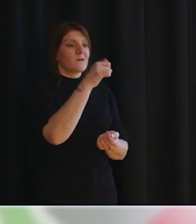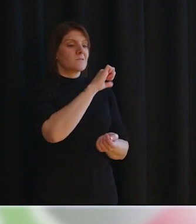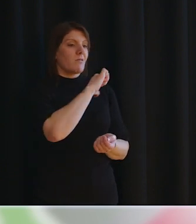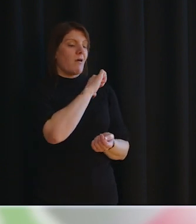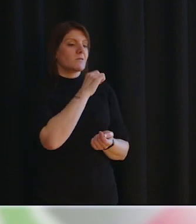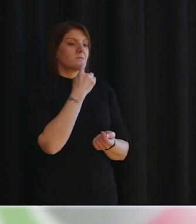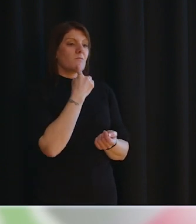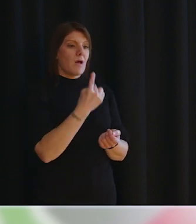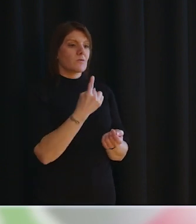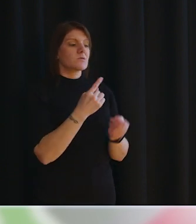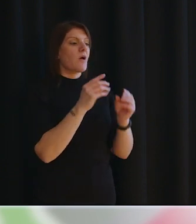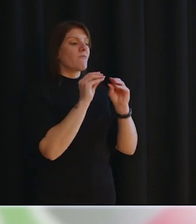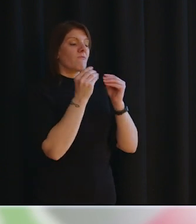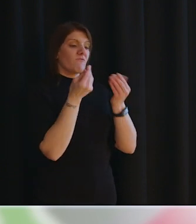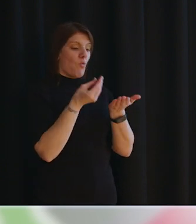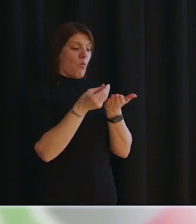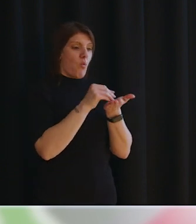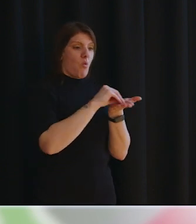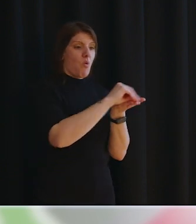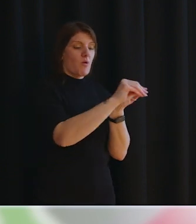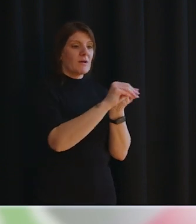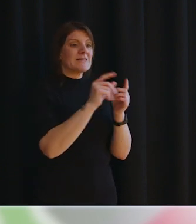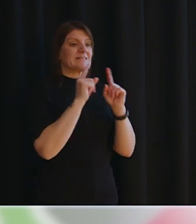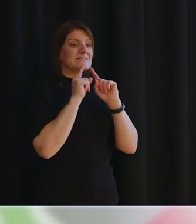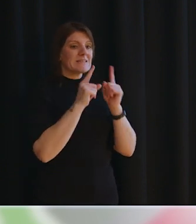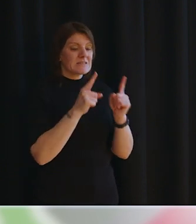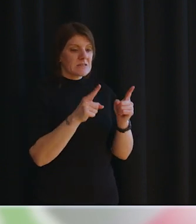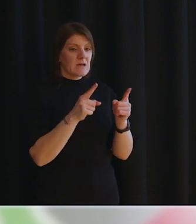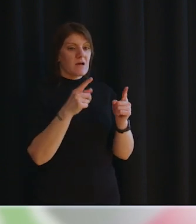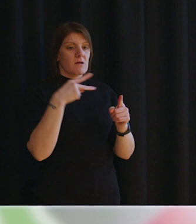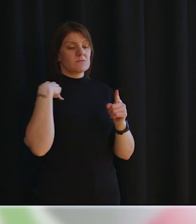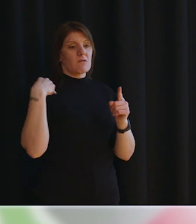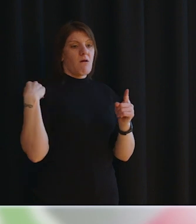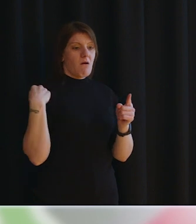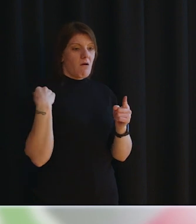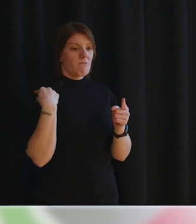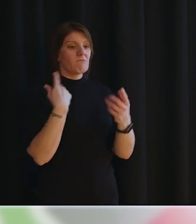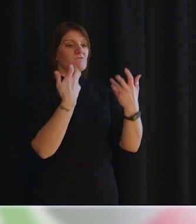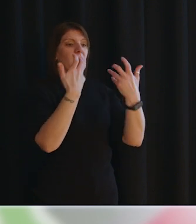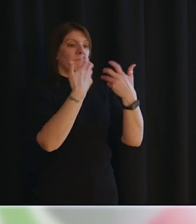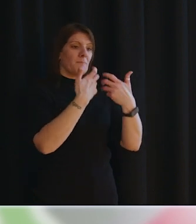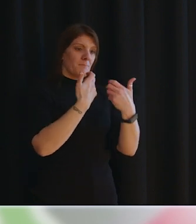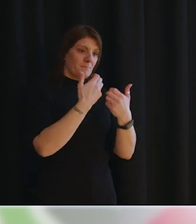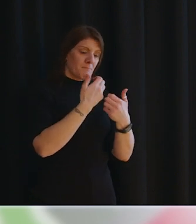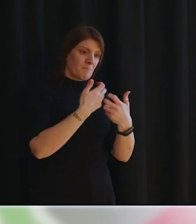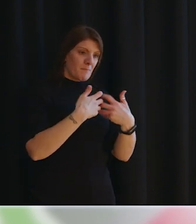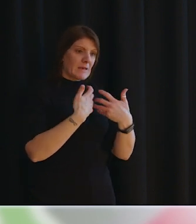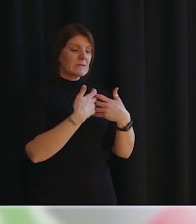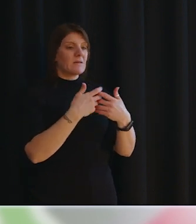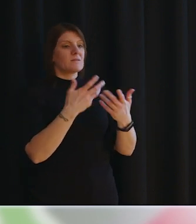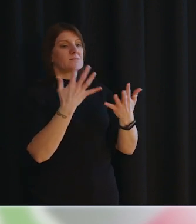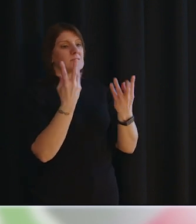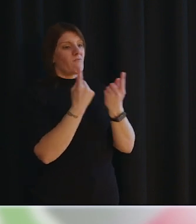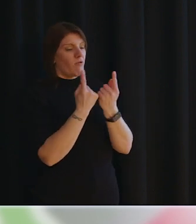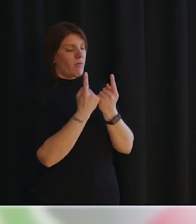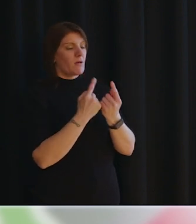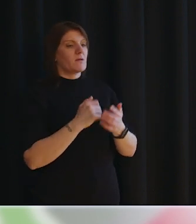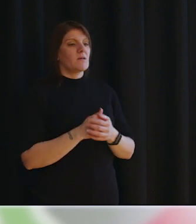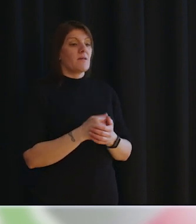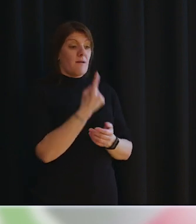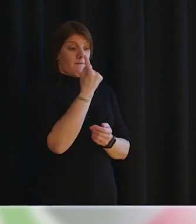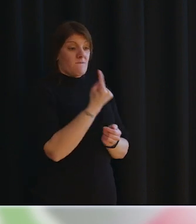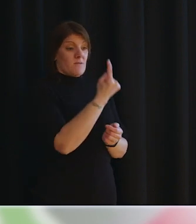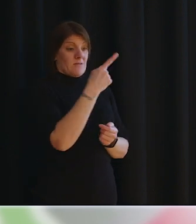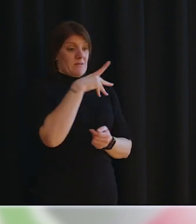teaching, staff, maintenance, food, everything within the school. If the individual need of